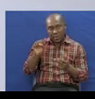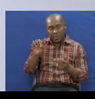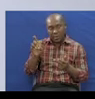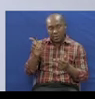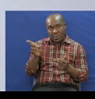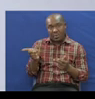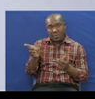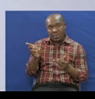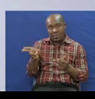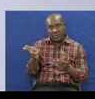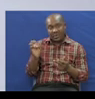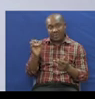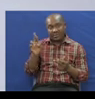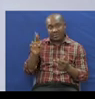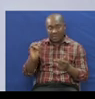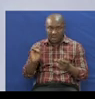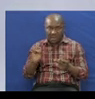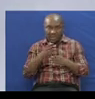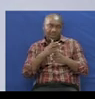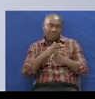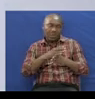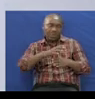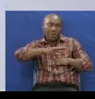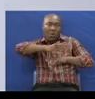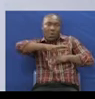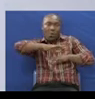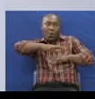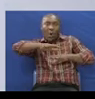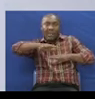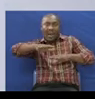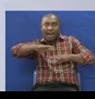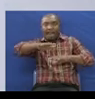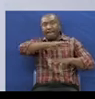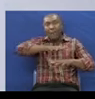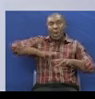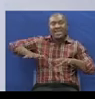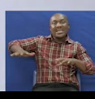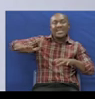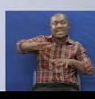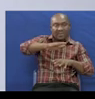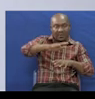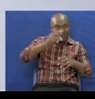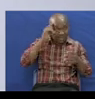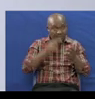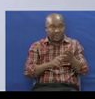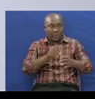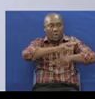Hydrosphere is the sphere that covers water bodies. When we are talking of water bodies, we mean